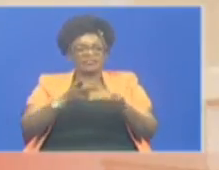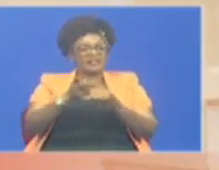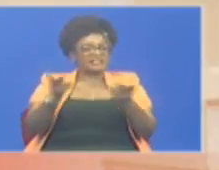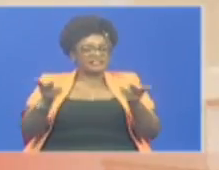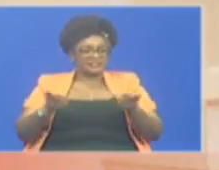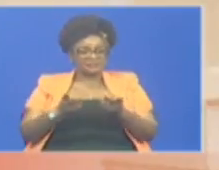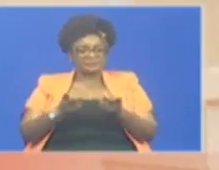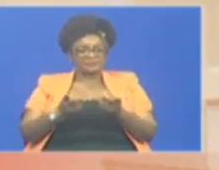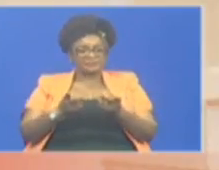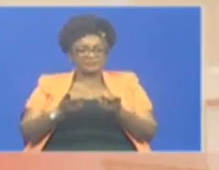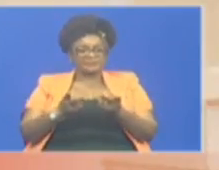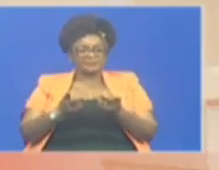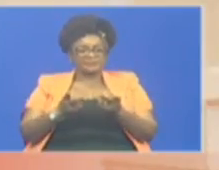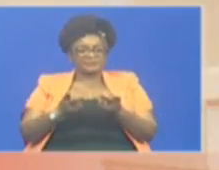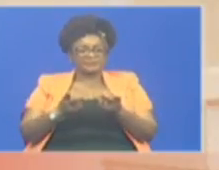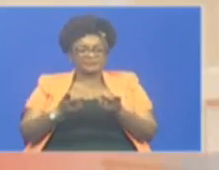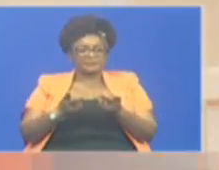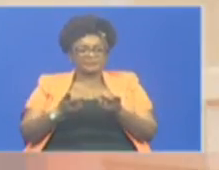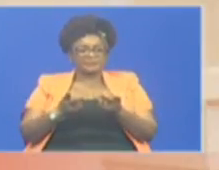and countries of origin.